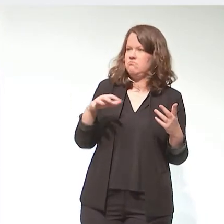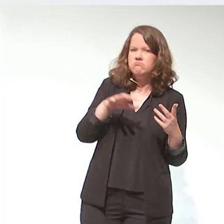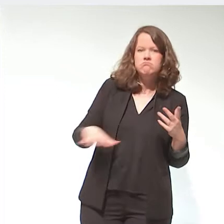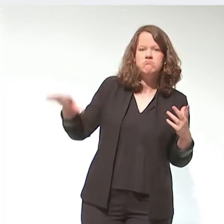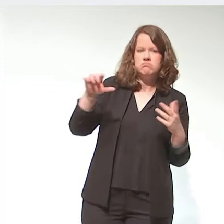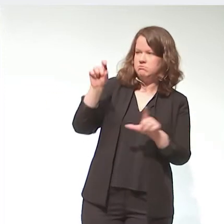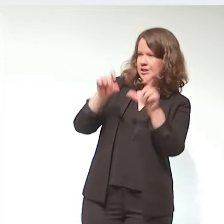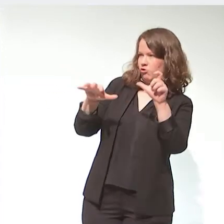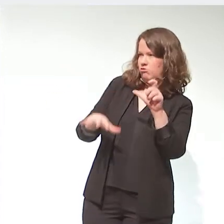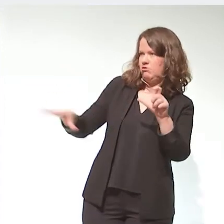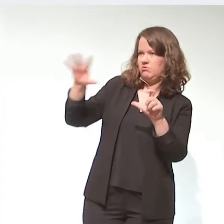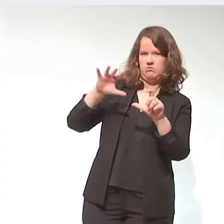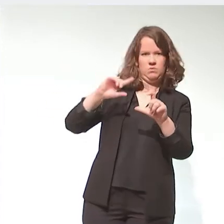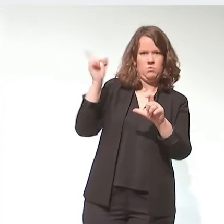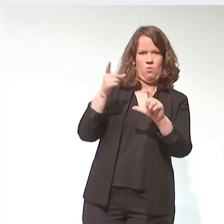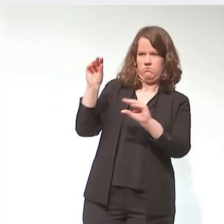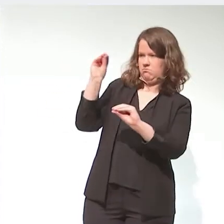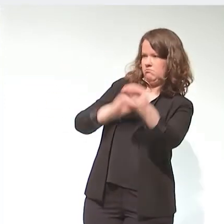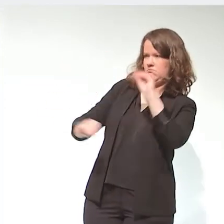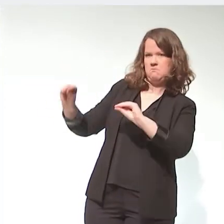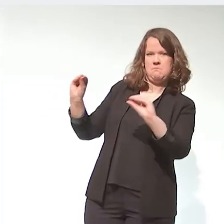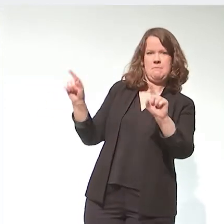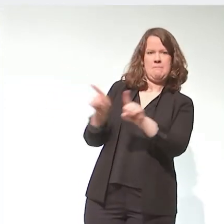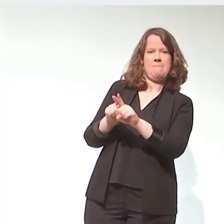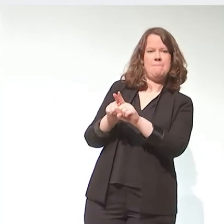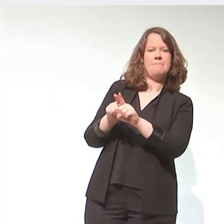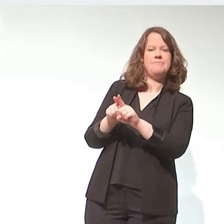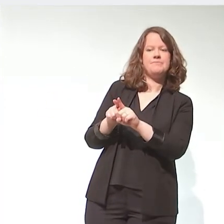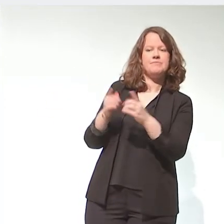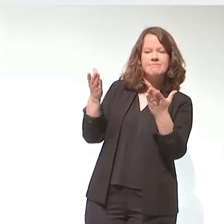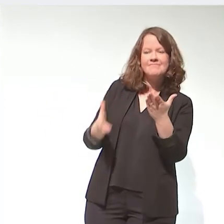problems, we hope we can find a solution to this